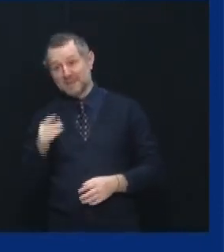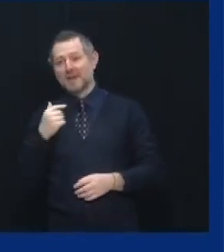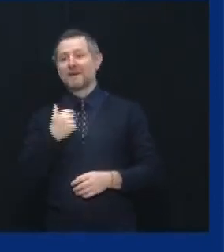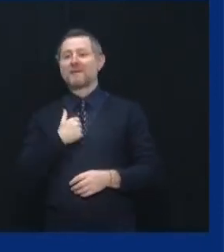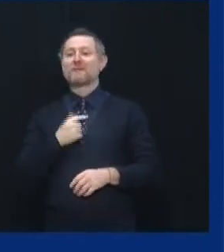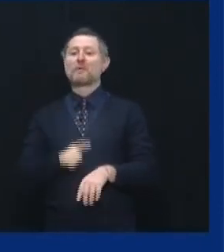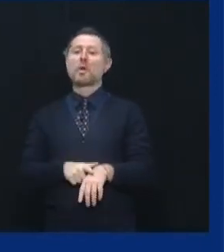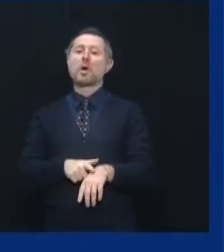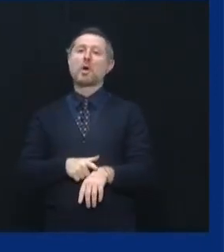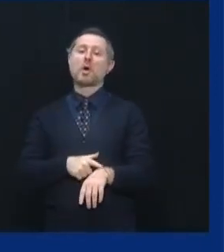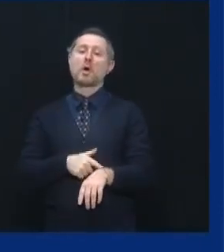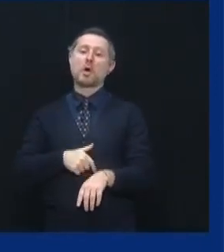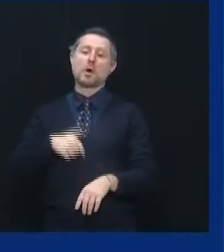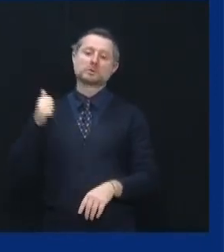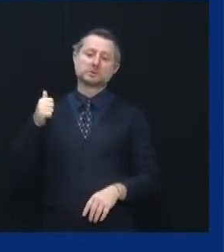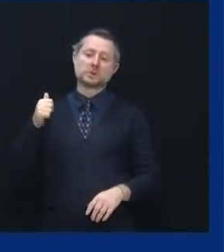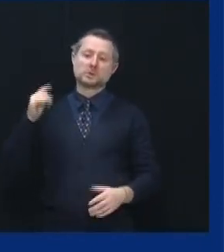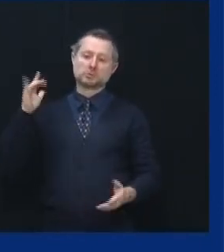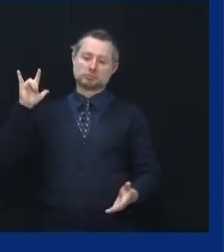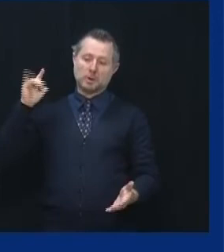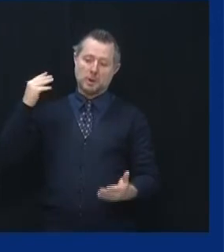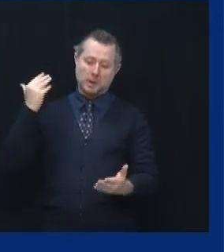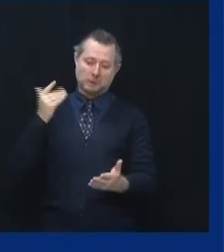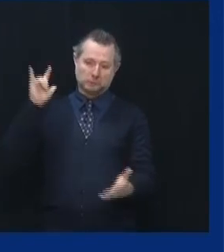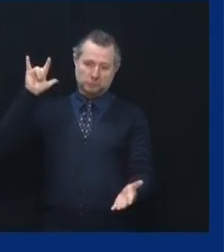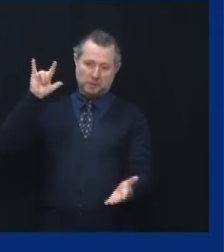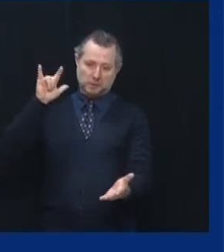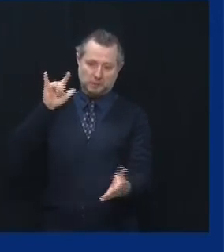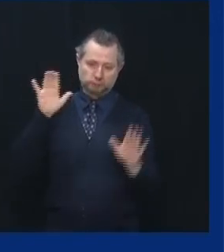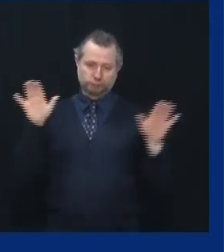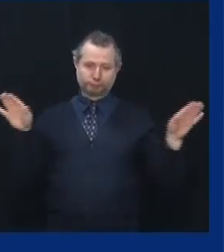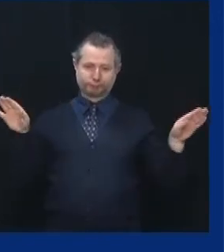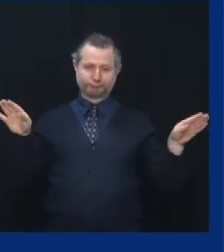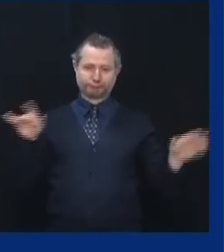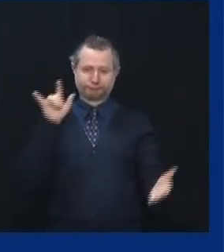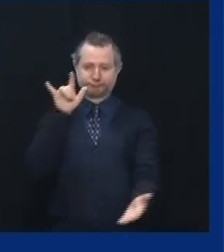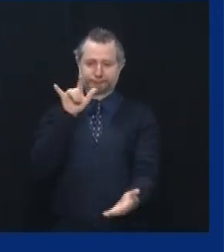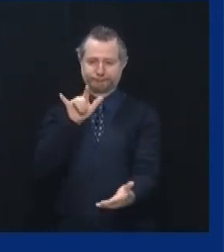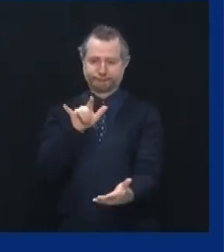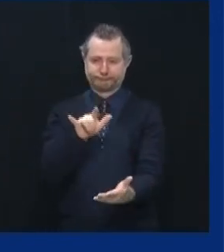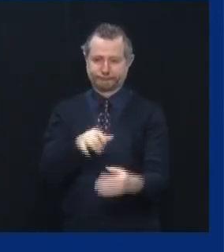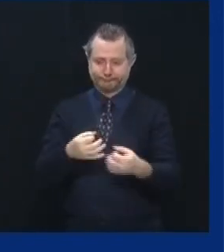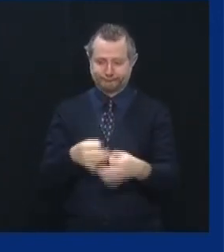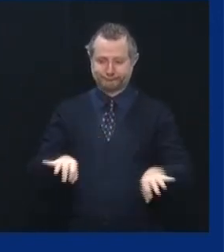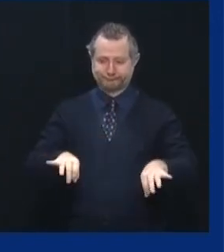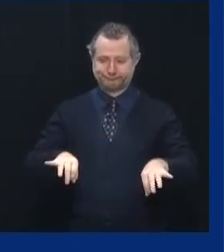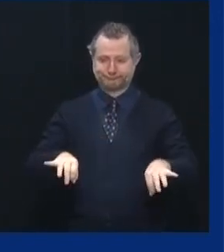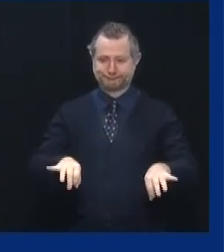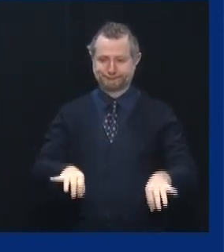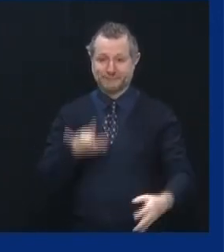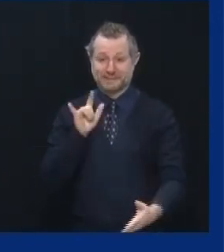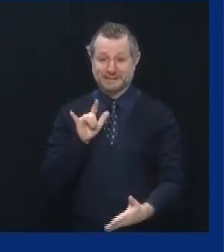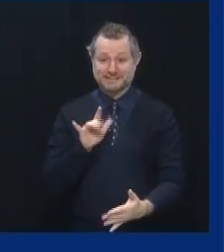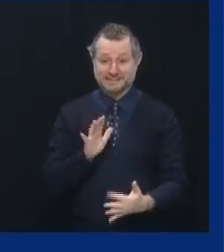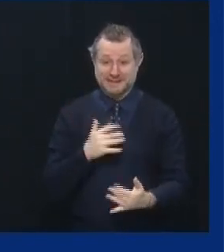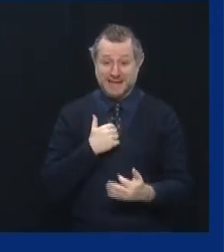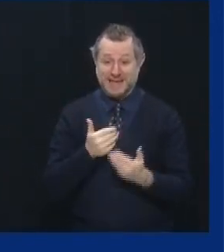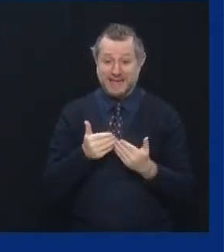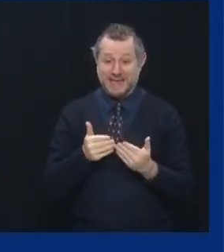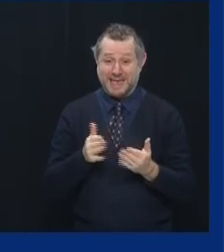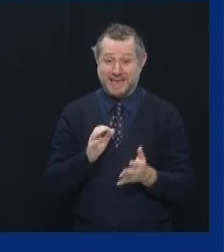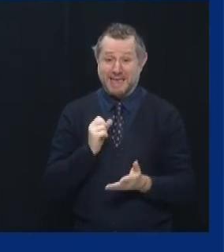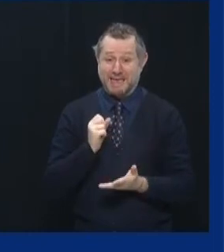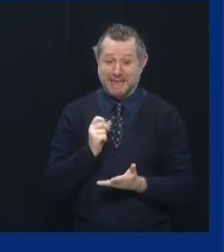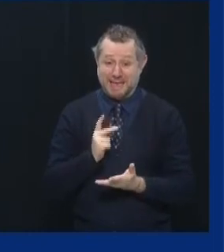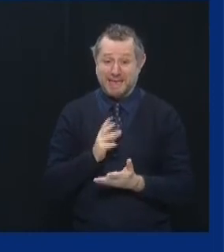just runway by the time you set it up, but by the time it's fully effective, under our